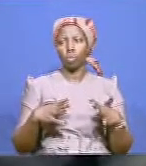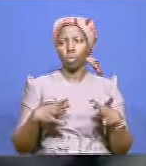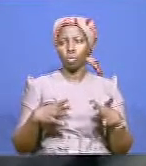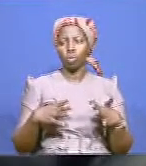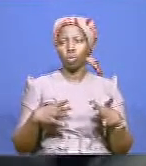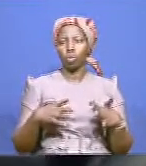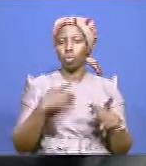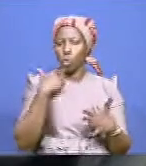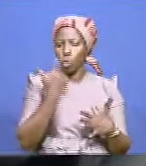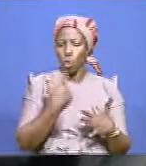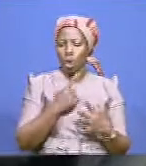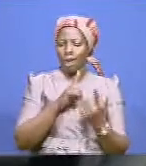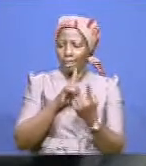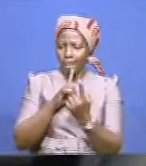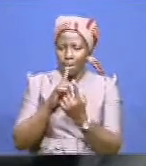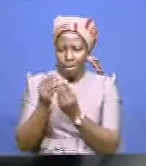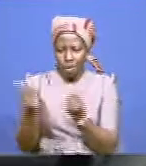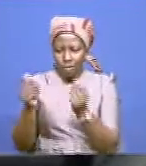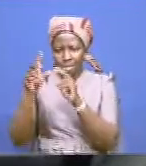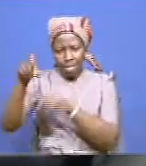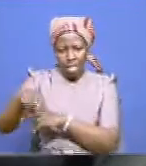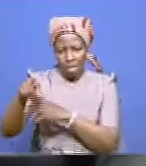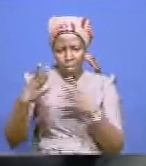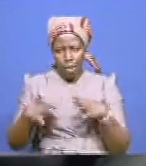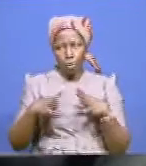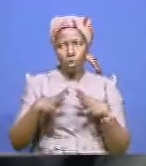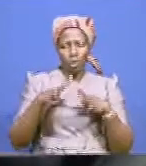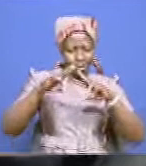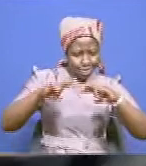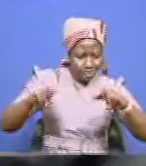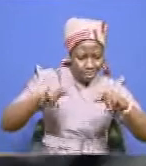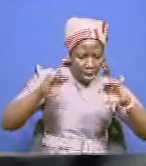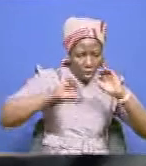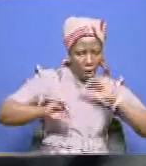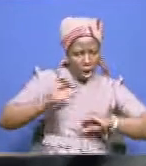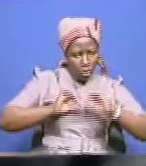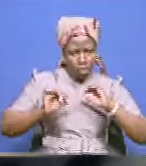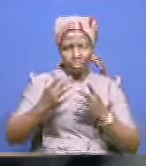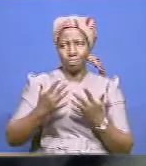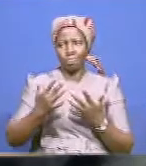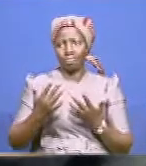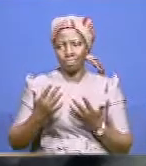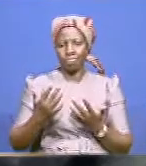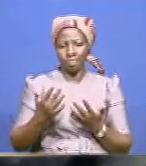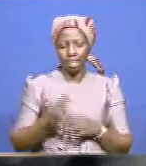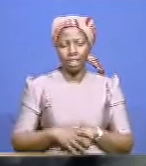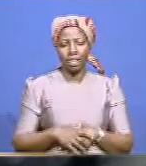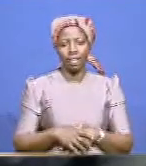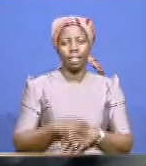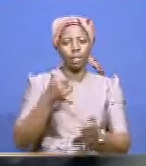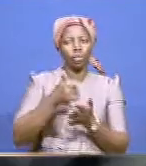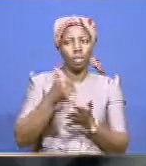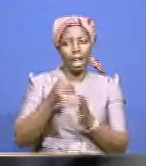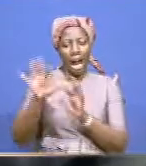and check corruptions and put in place systems of management, including identification of illness, control of drugs, that